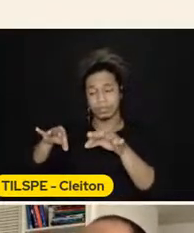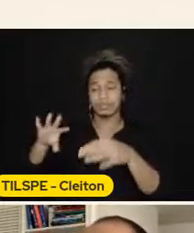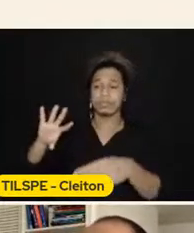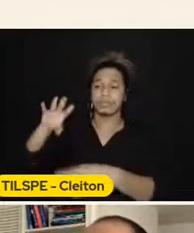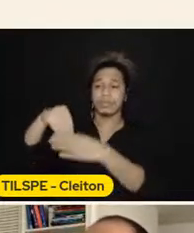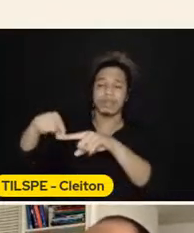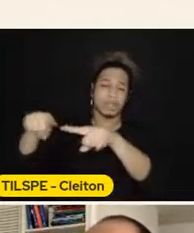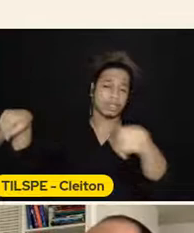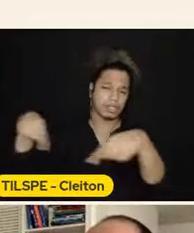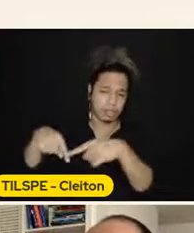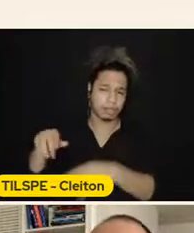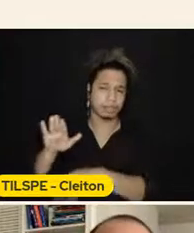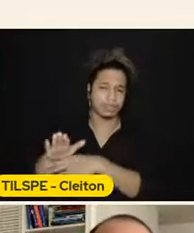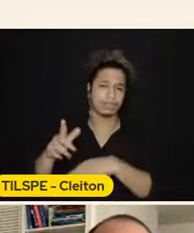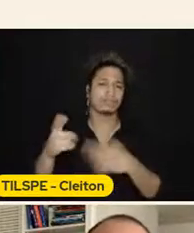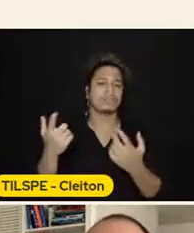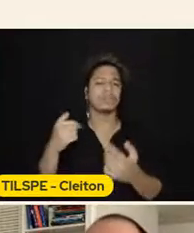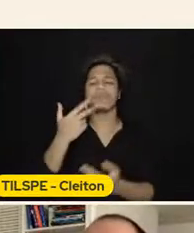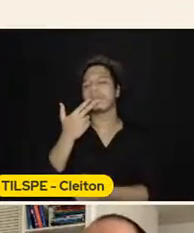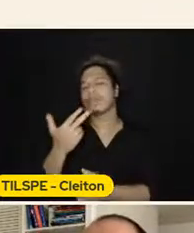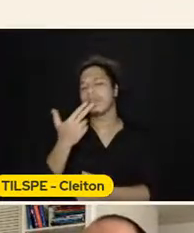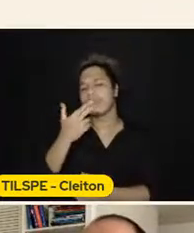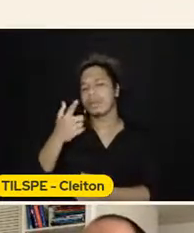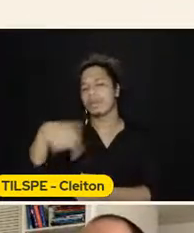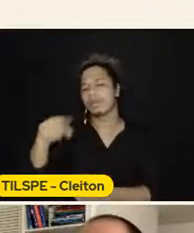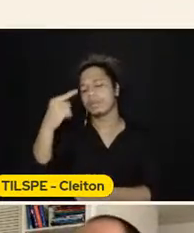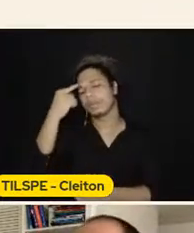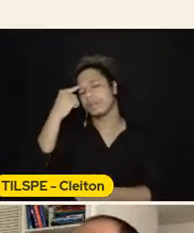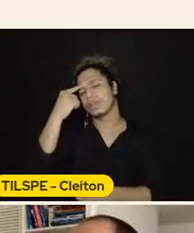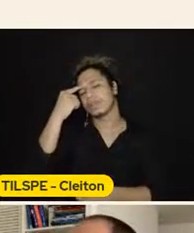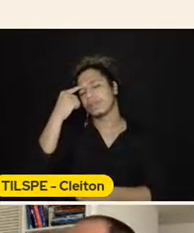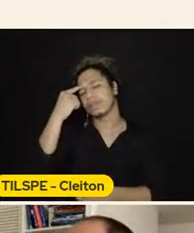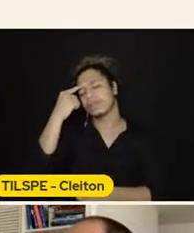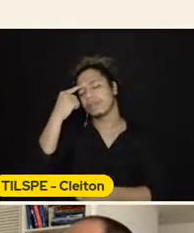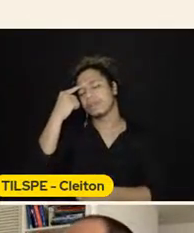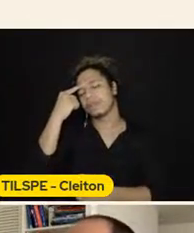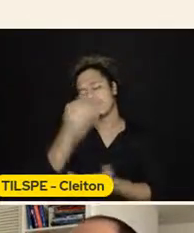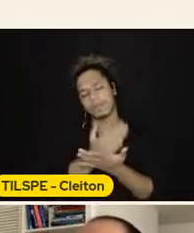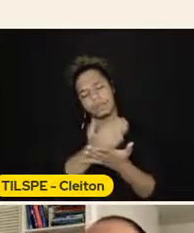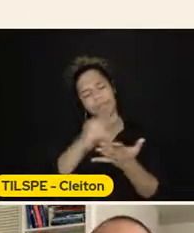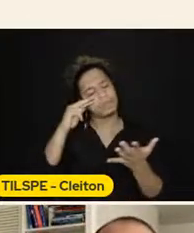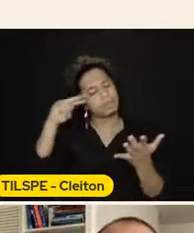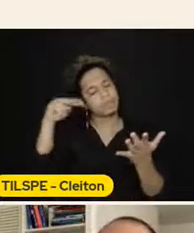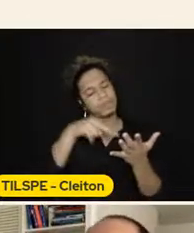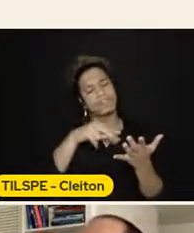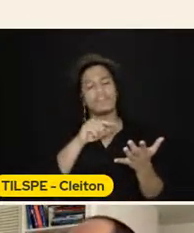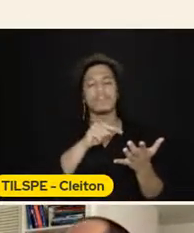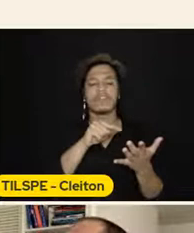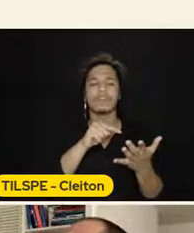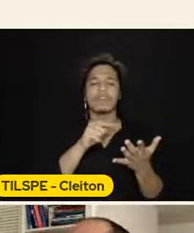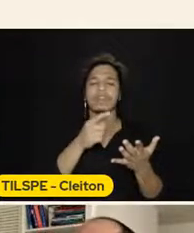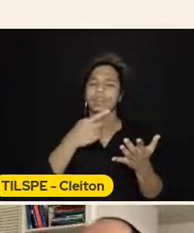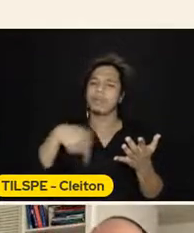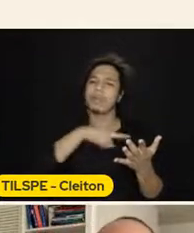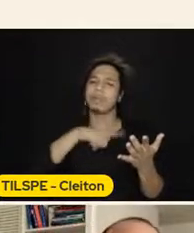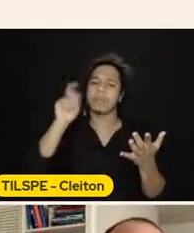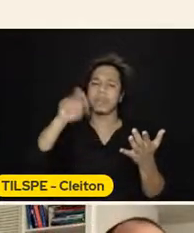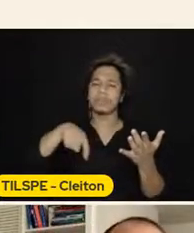And here, one of the language objectives that we can think of as we look into the text is that we can teach our